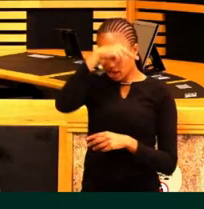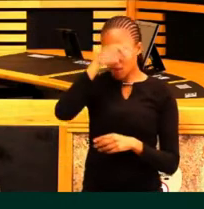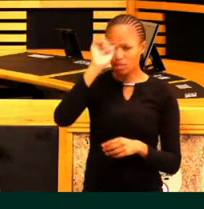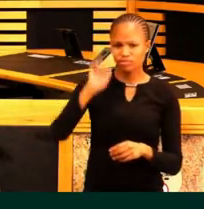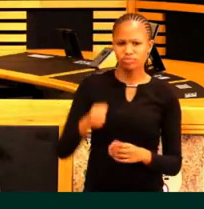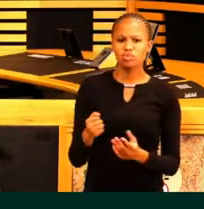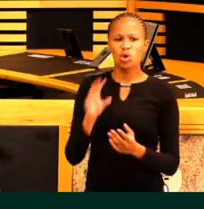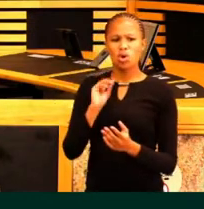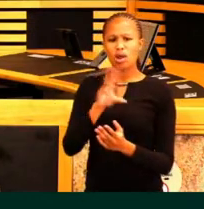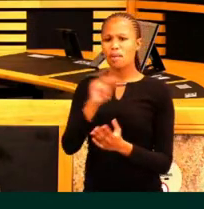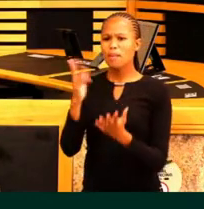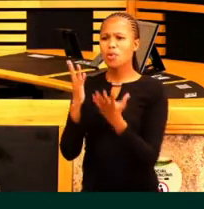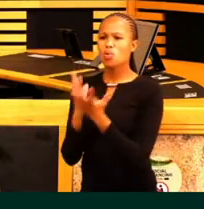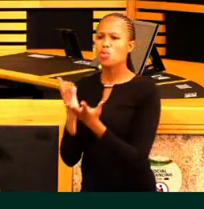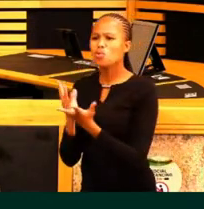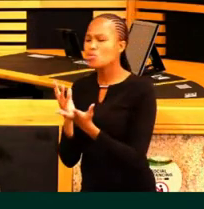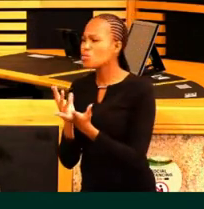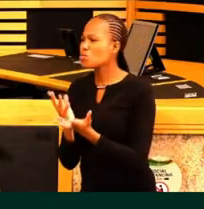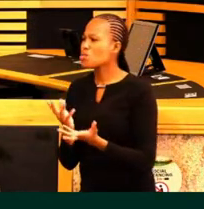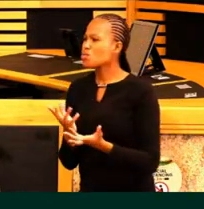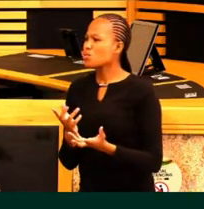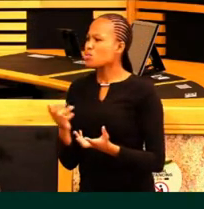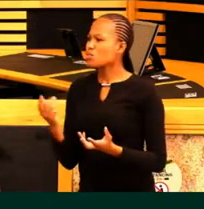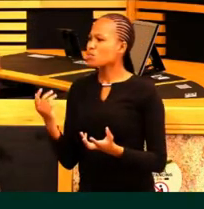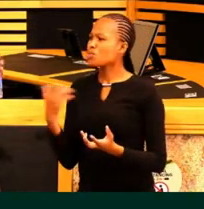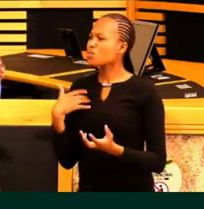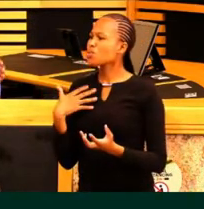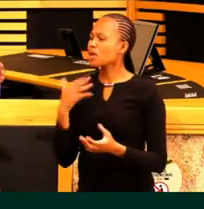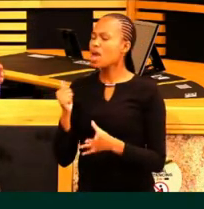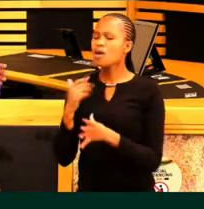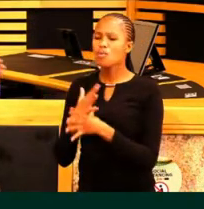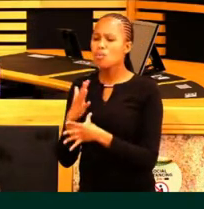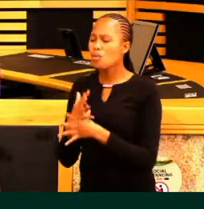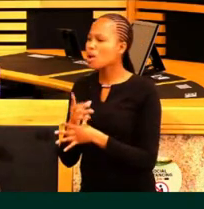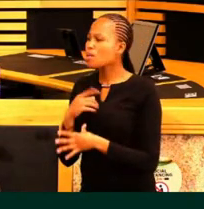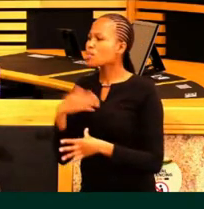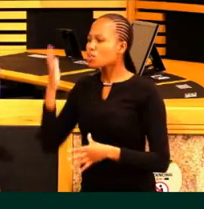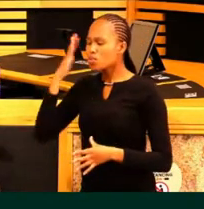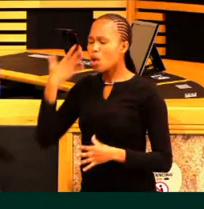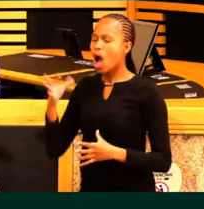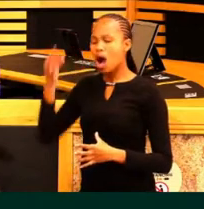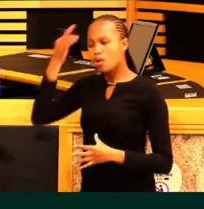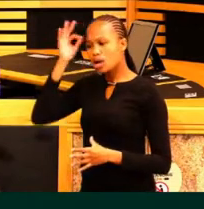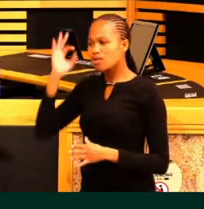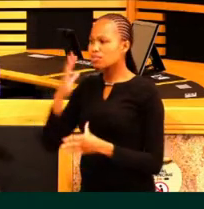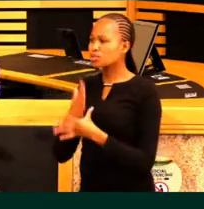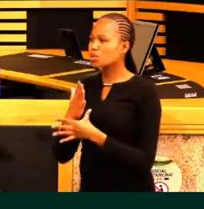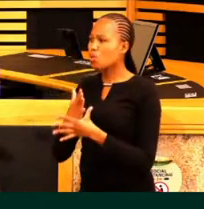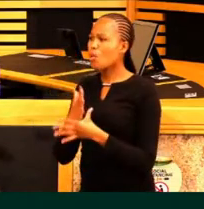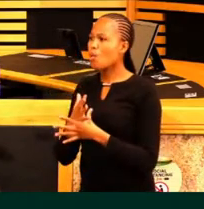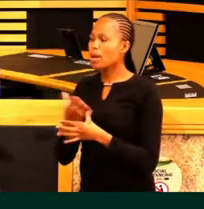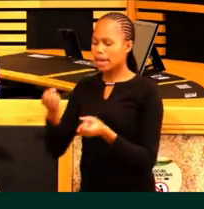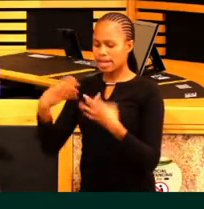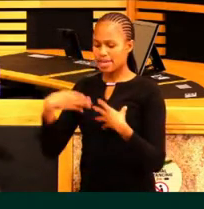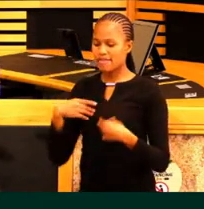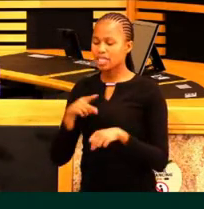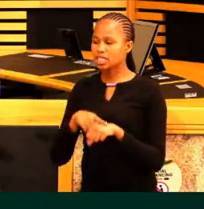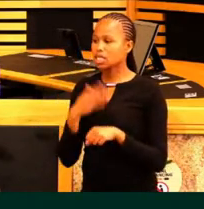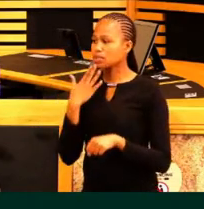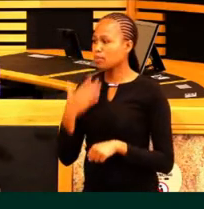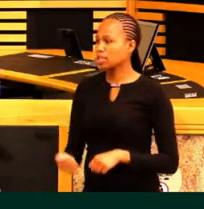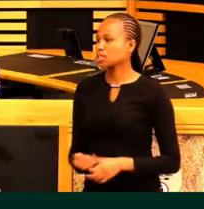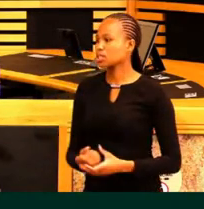Scholars we are well equipped and well versed in how to govern a nation give us a chance thank you honorable